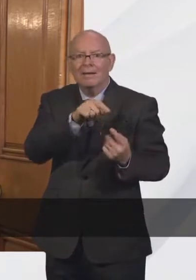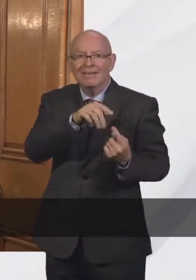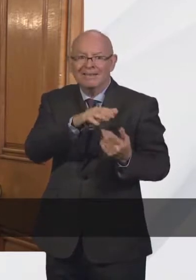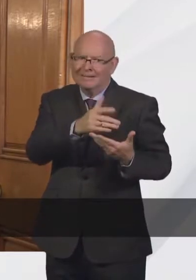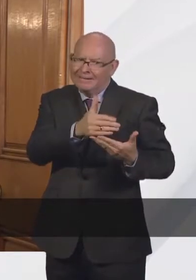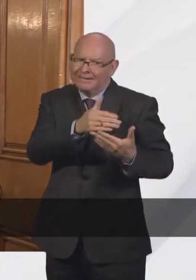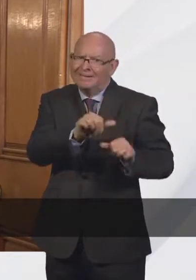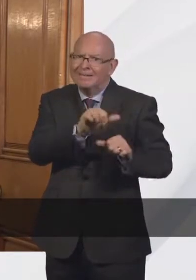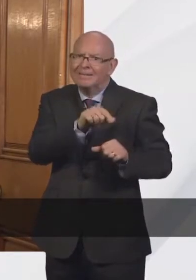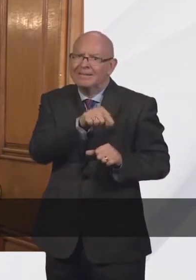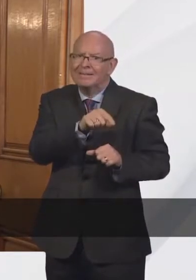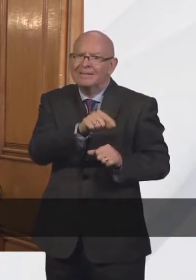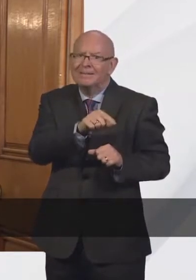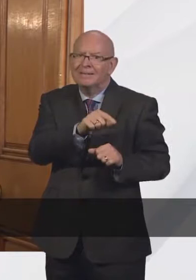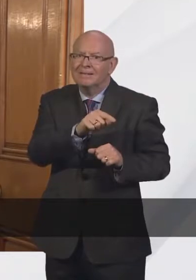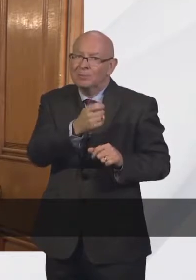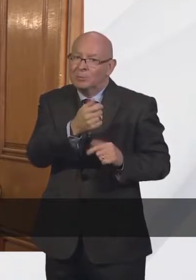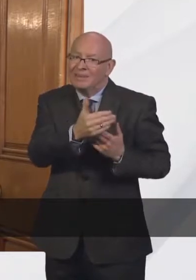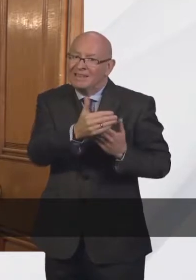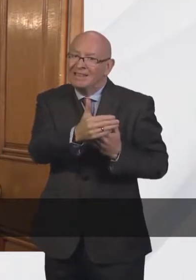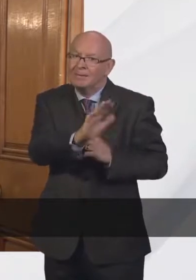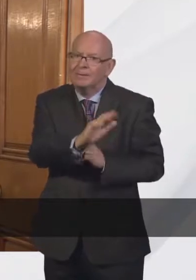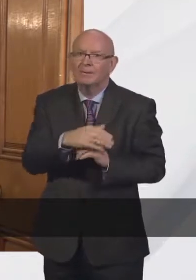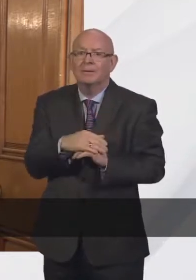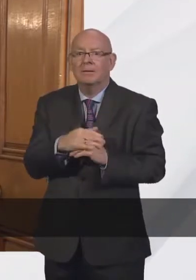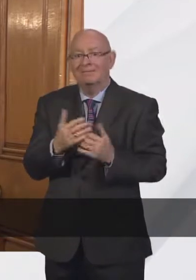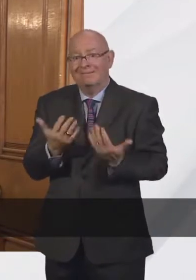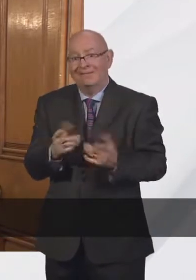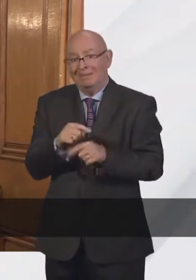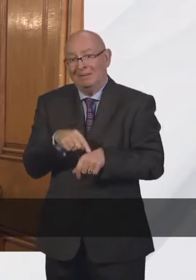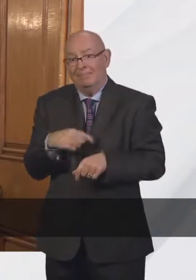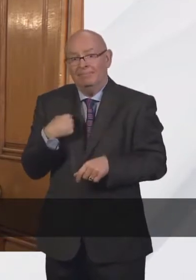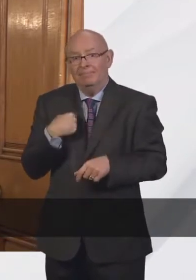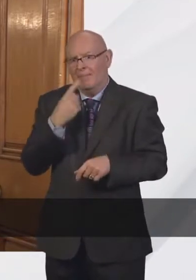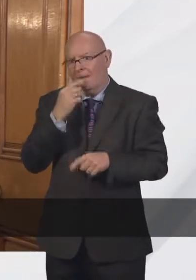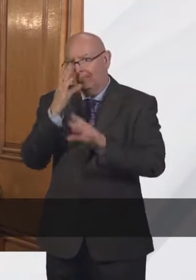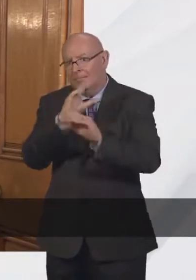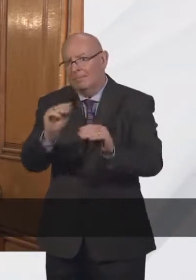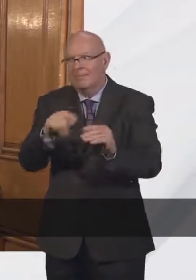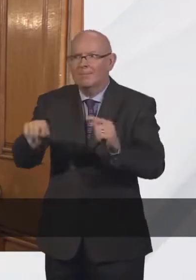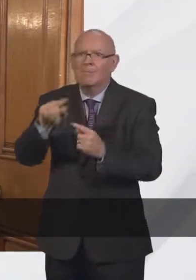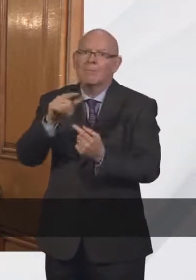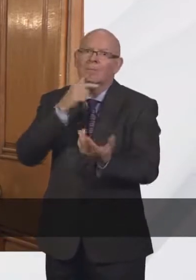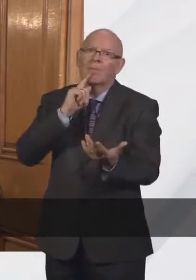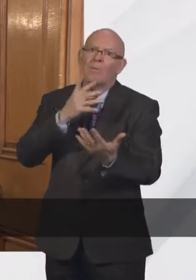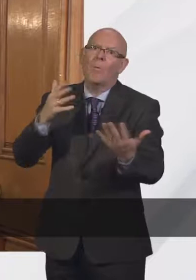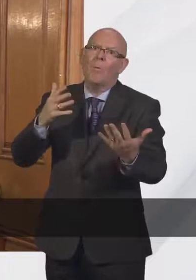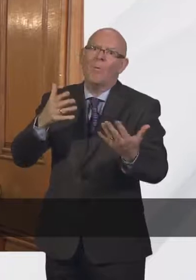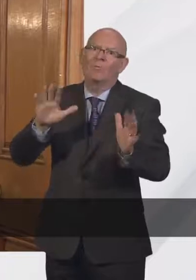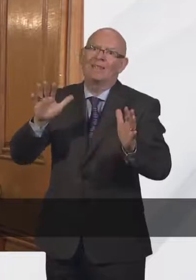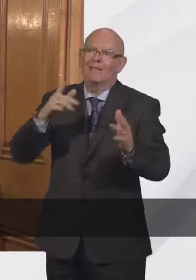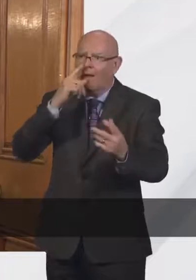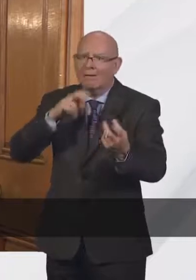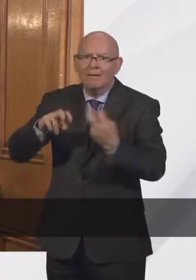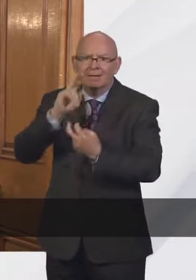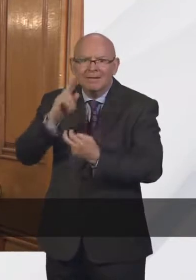able to meet with one other household at a time, including staying over. This can